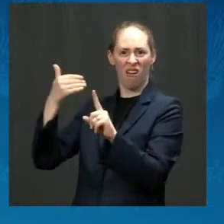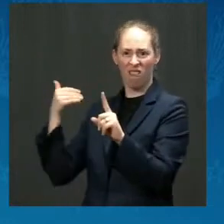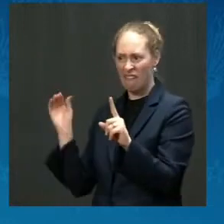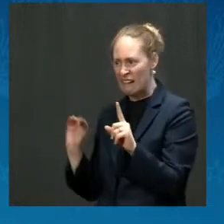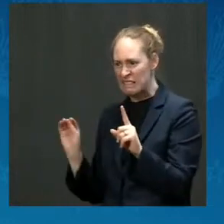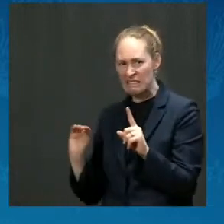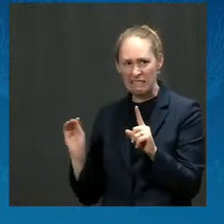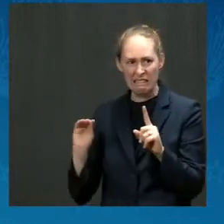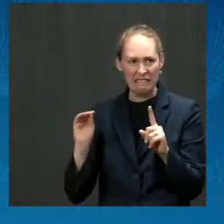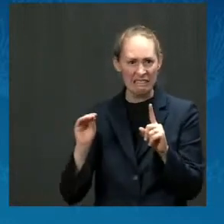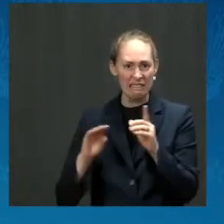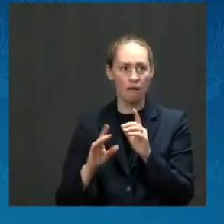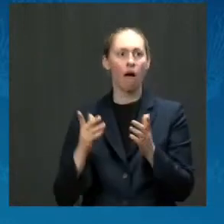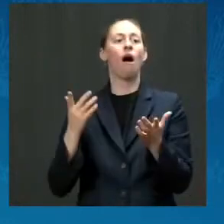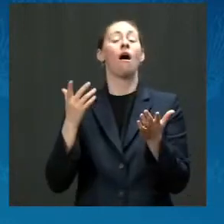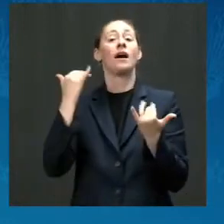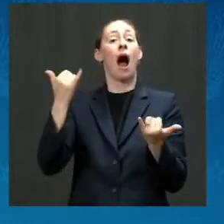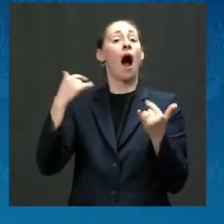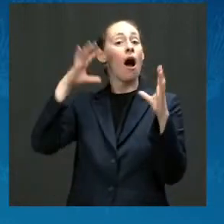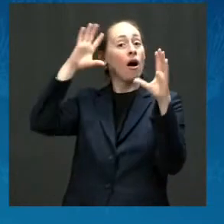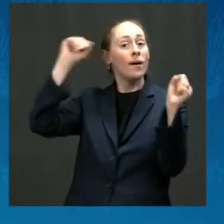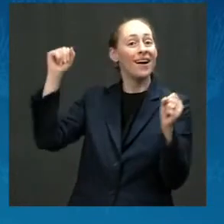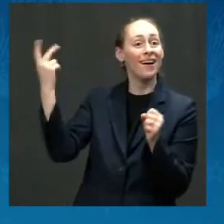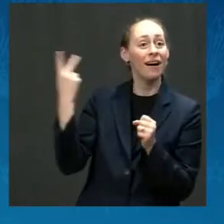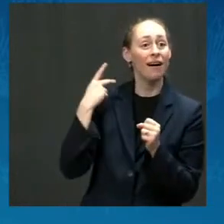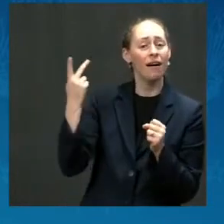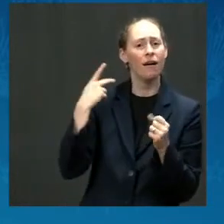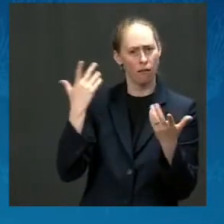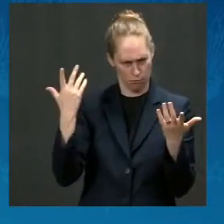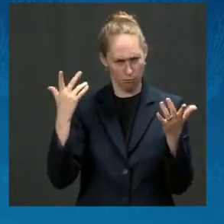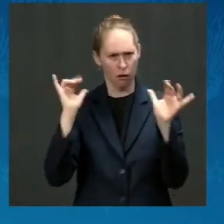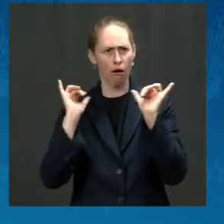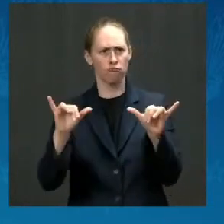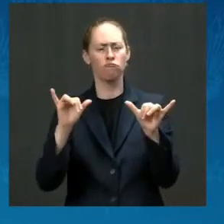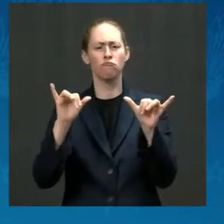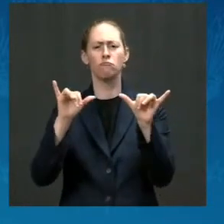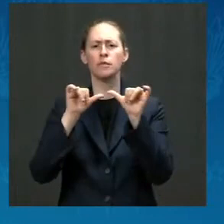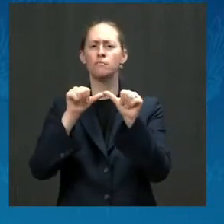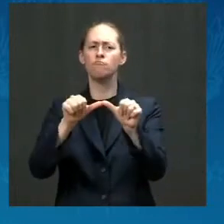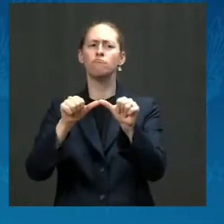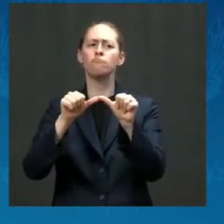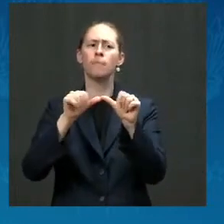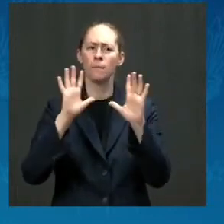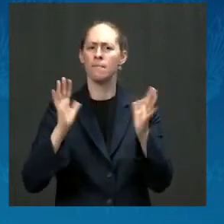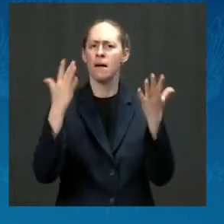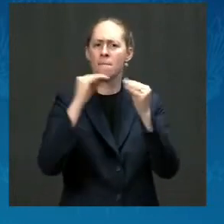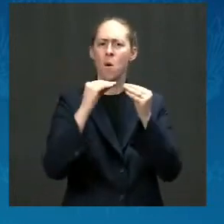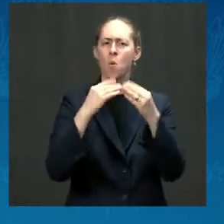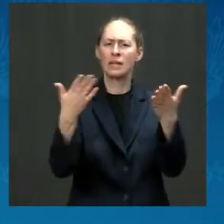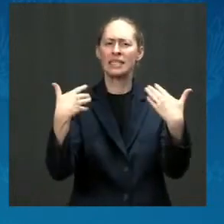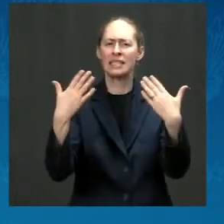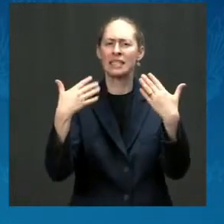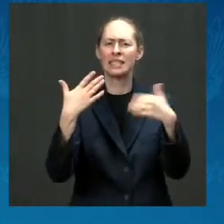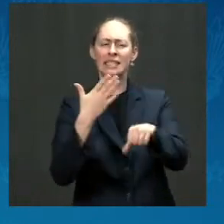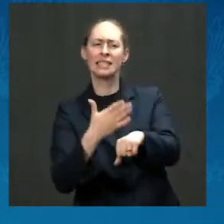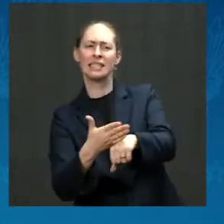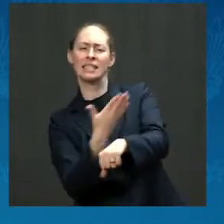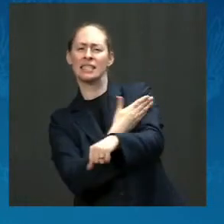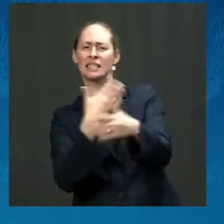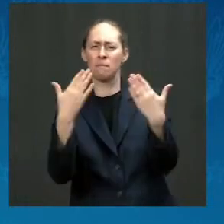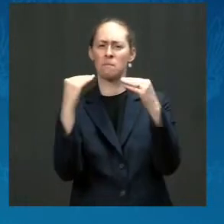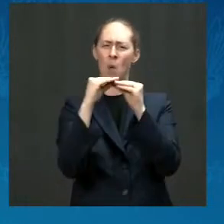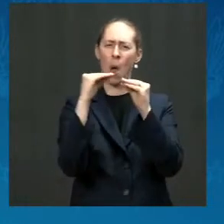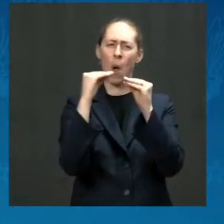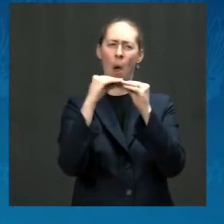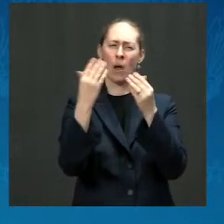are purposely and intentionally building on its success to further bring down health care costs.